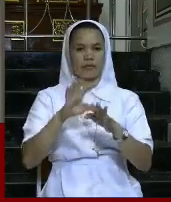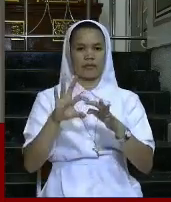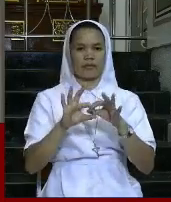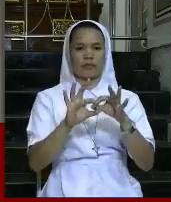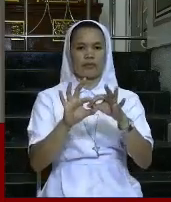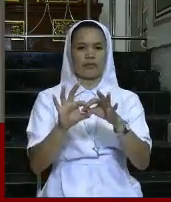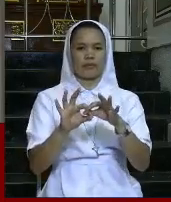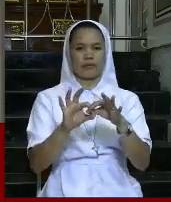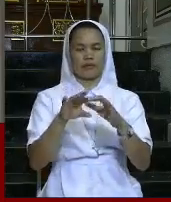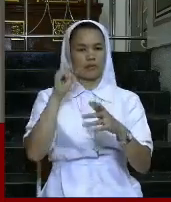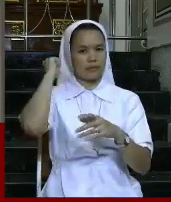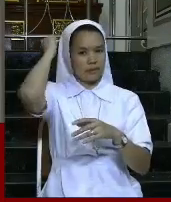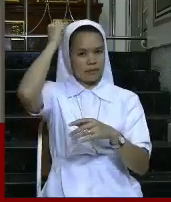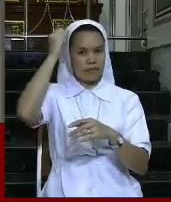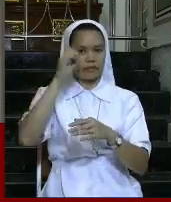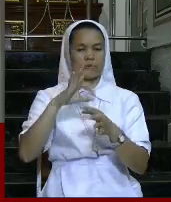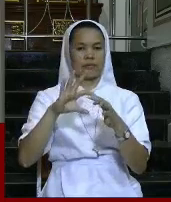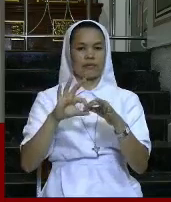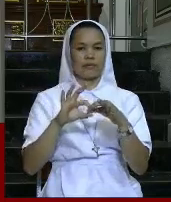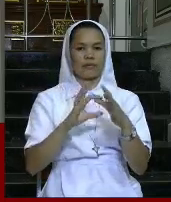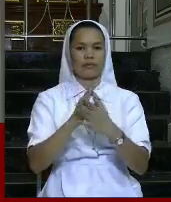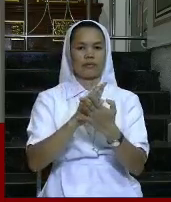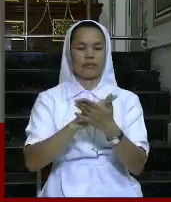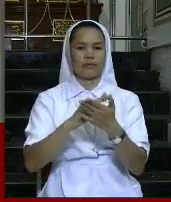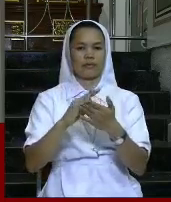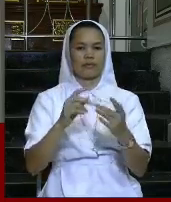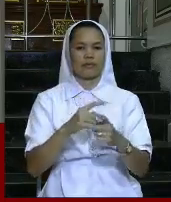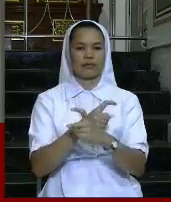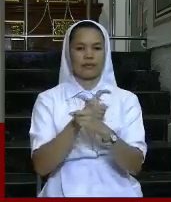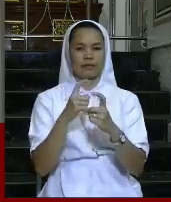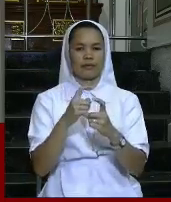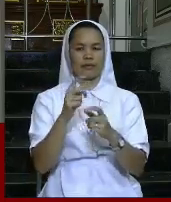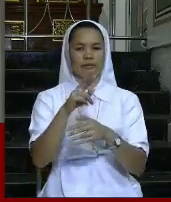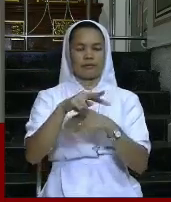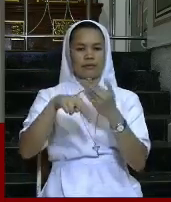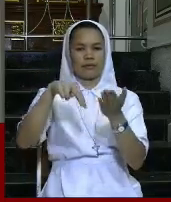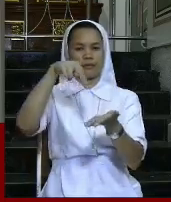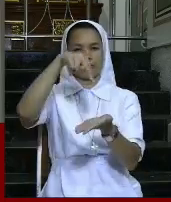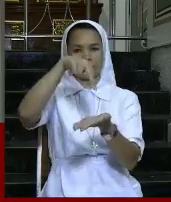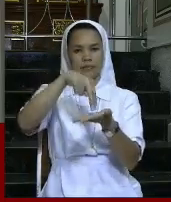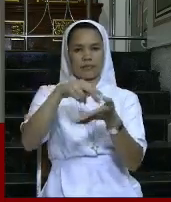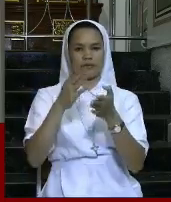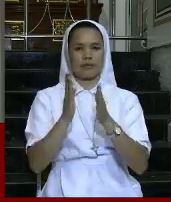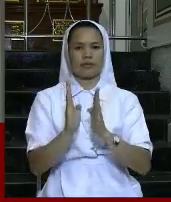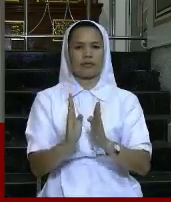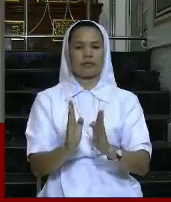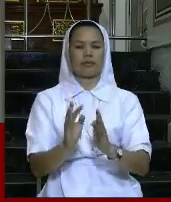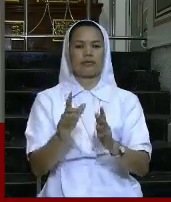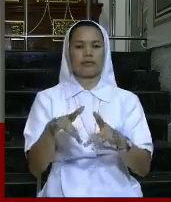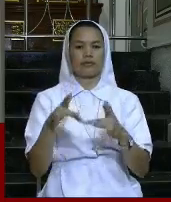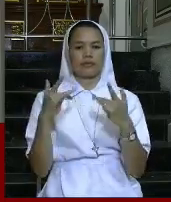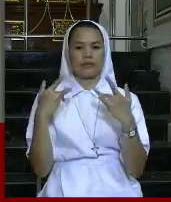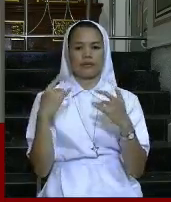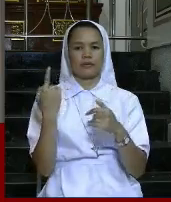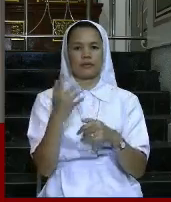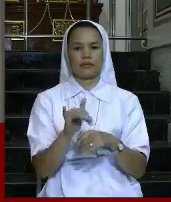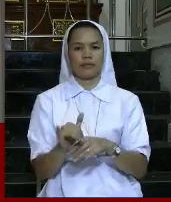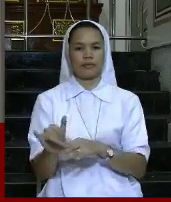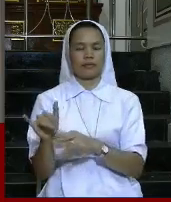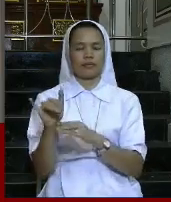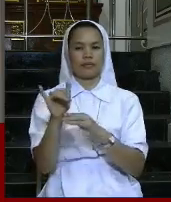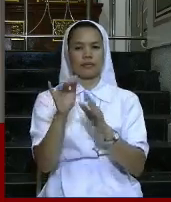Church, the communion of saints, the forgiveness of sins, the resurrection of the body, and